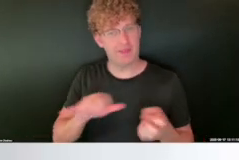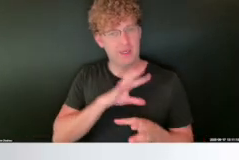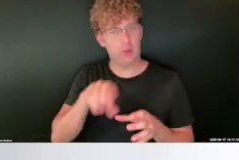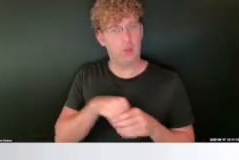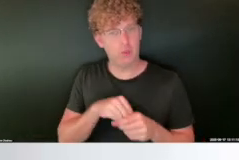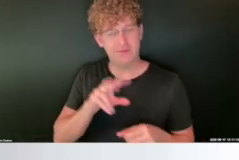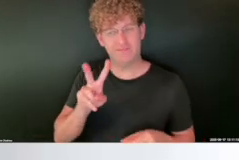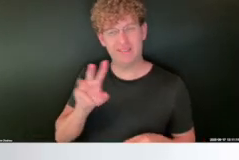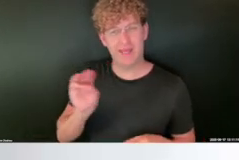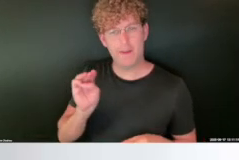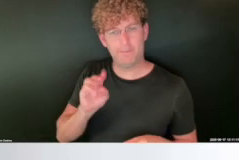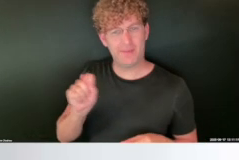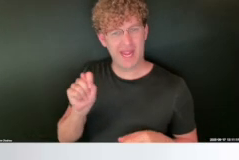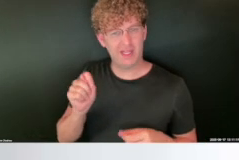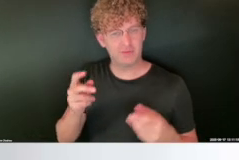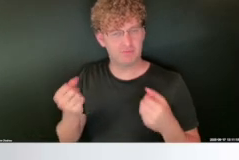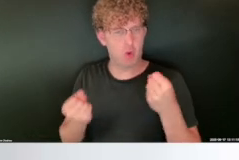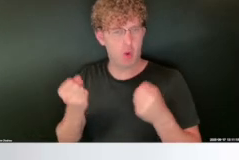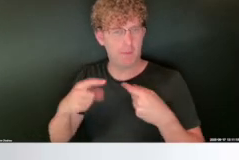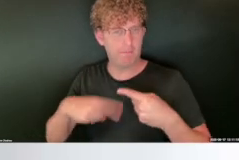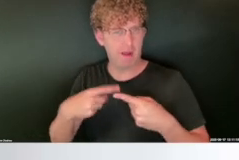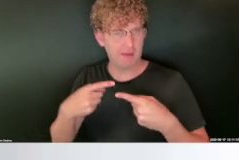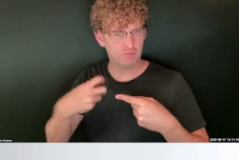Next slide, please.